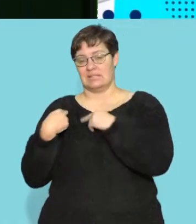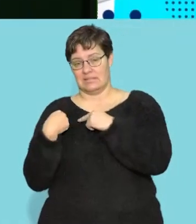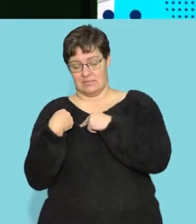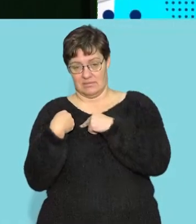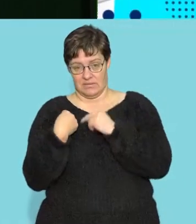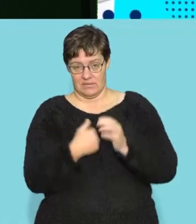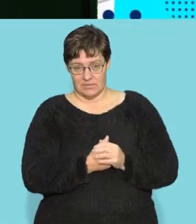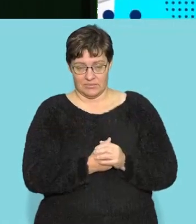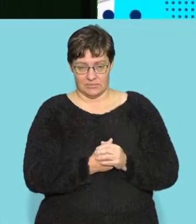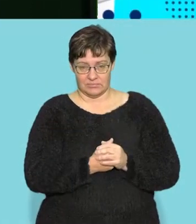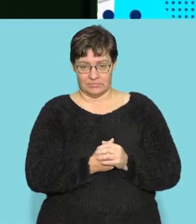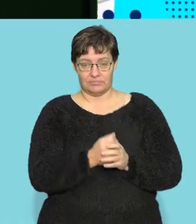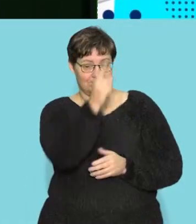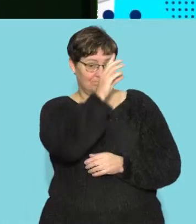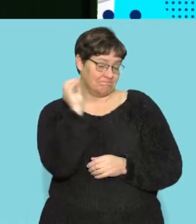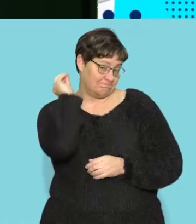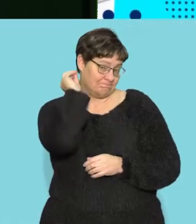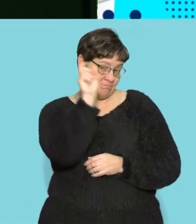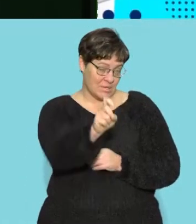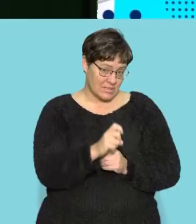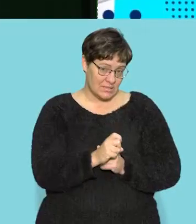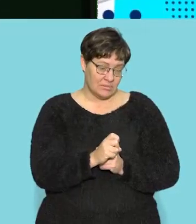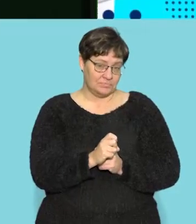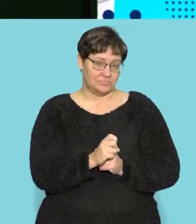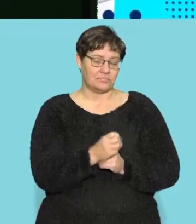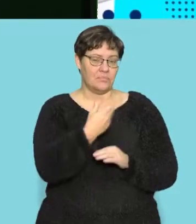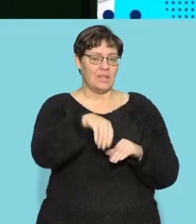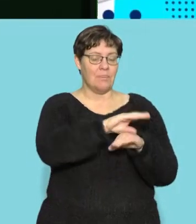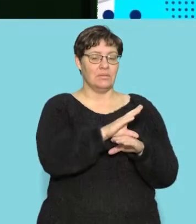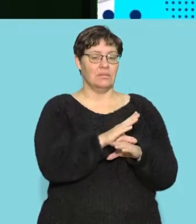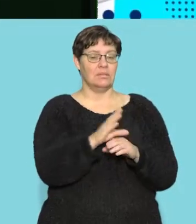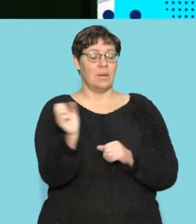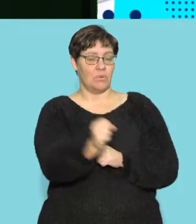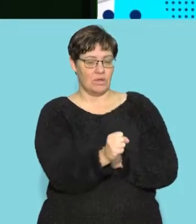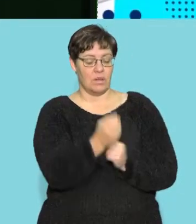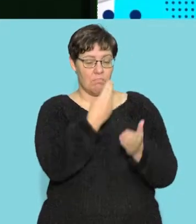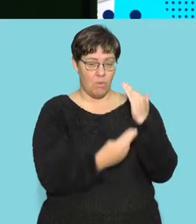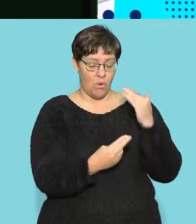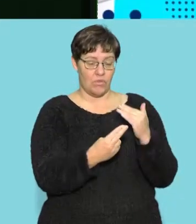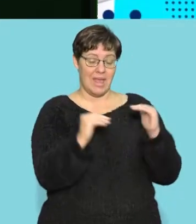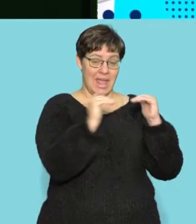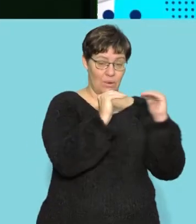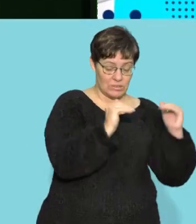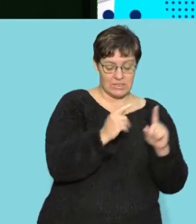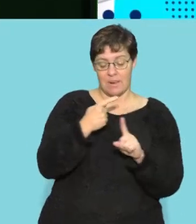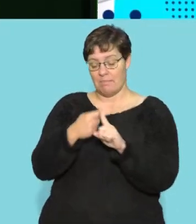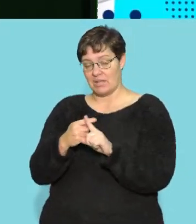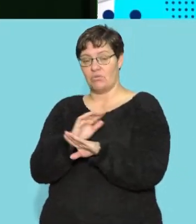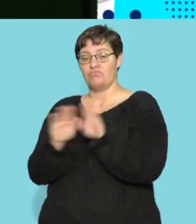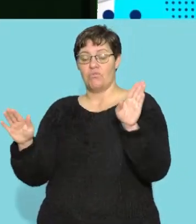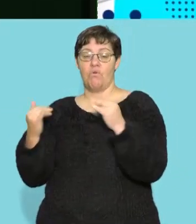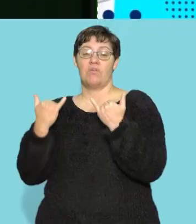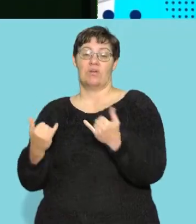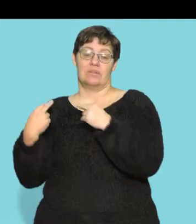liability. So keep that in mind. Capital employed is both equity plus non-current